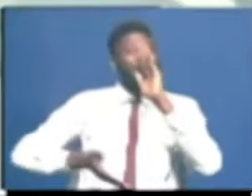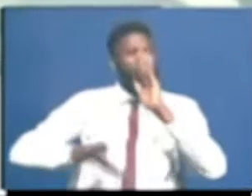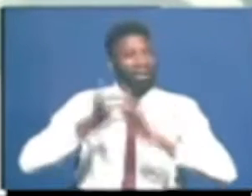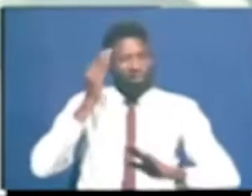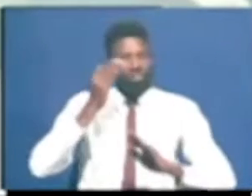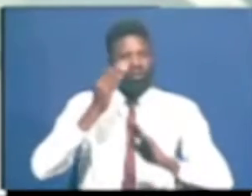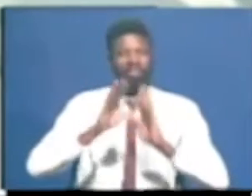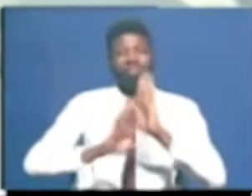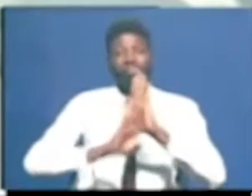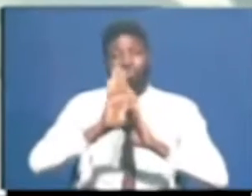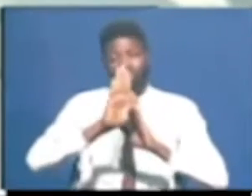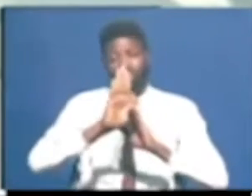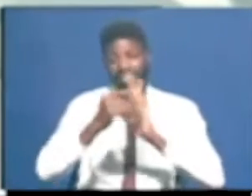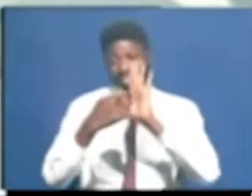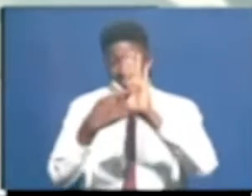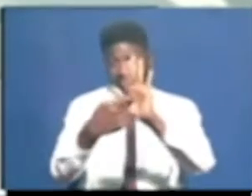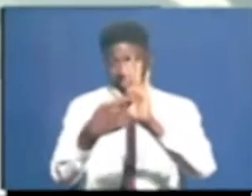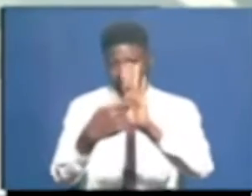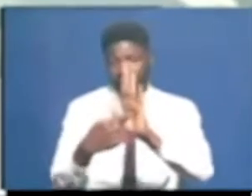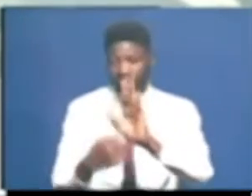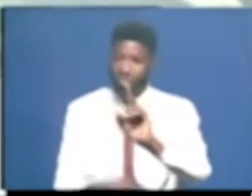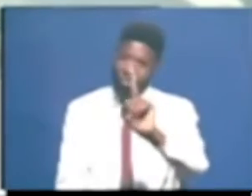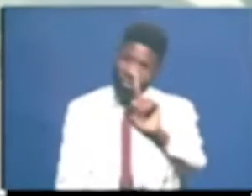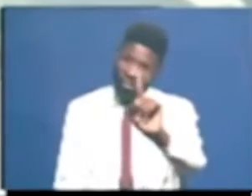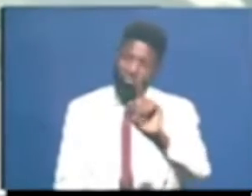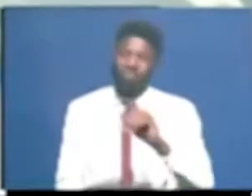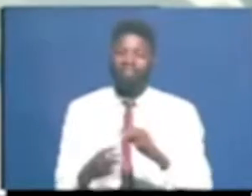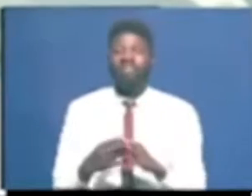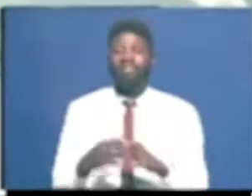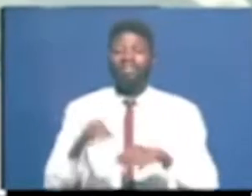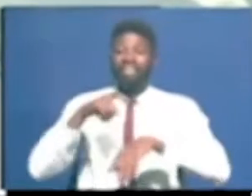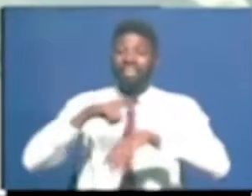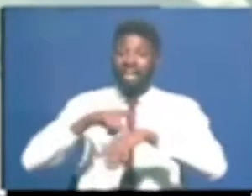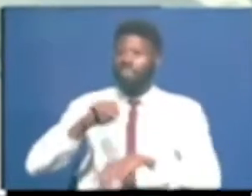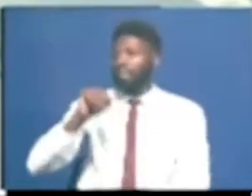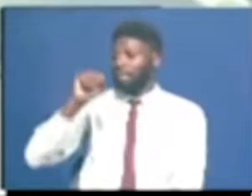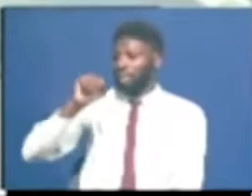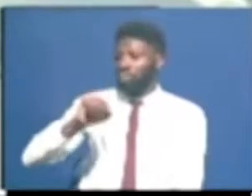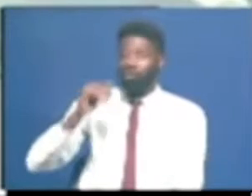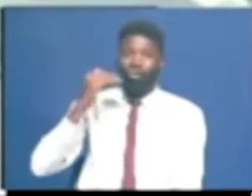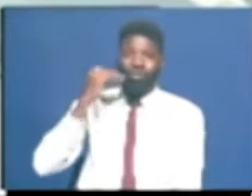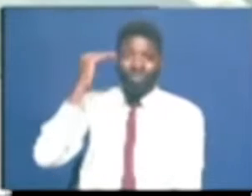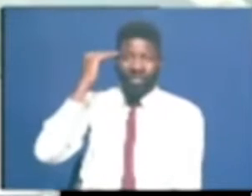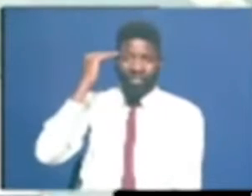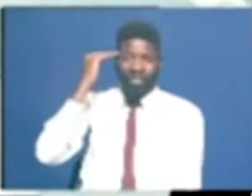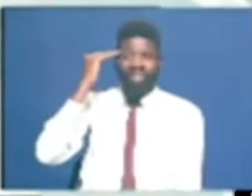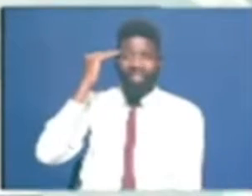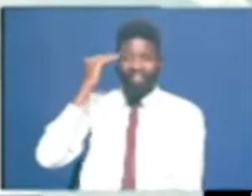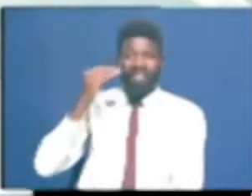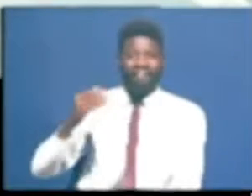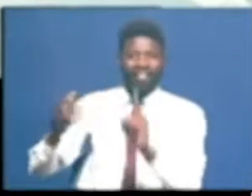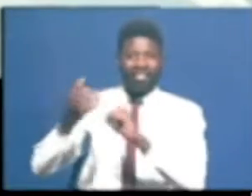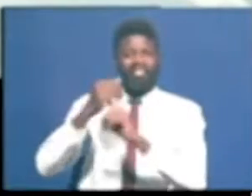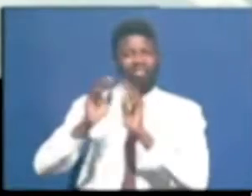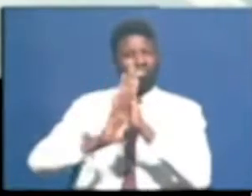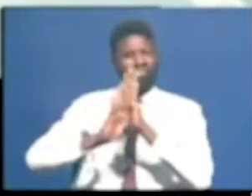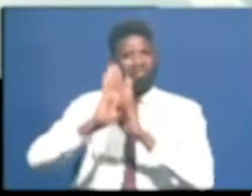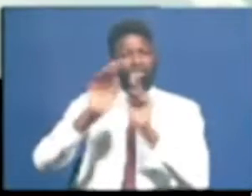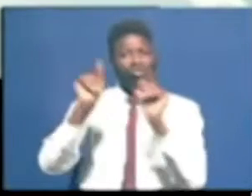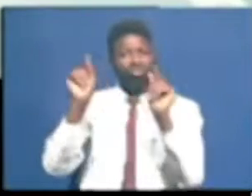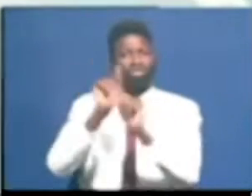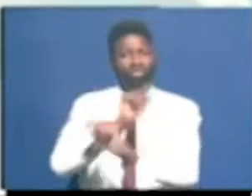one example. When South Korea achieved her economic miracle in a record 25